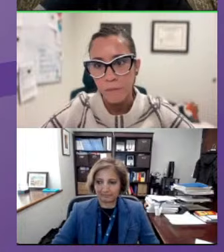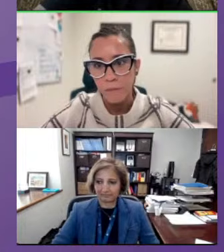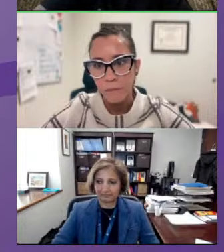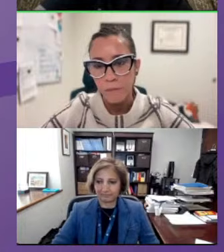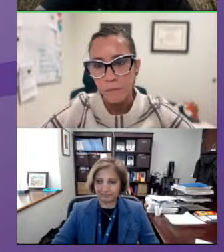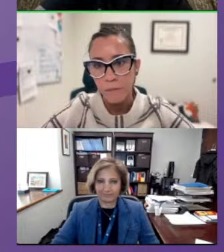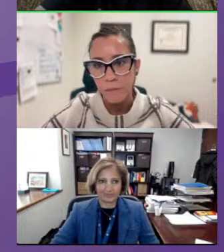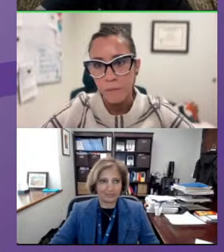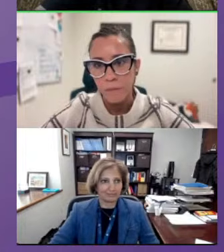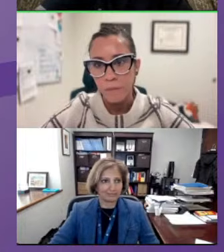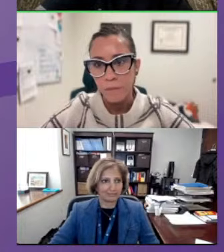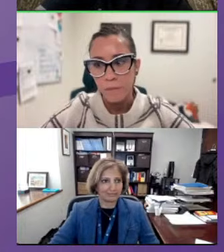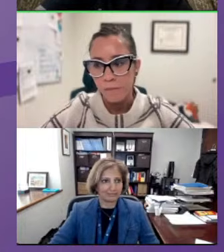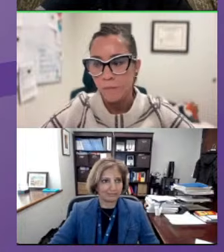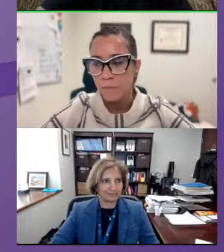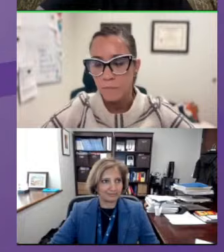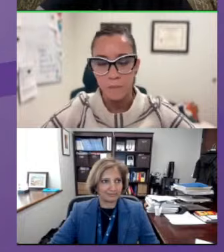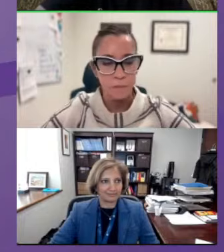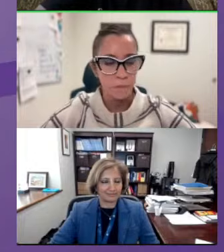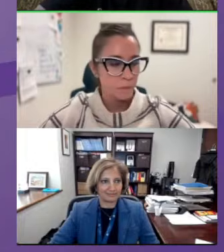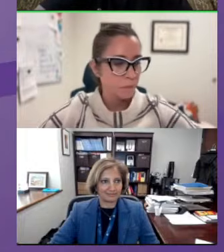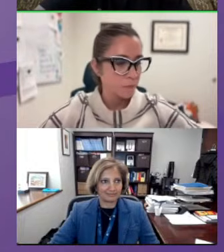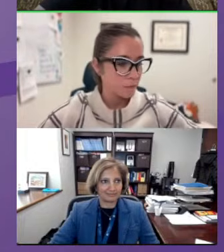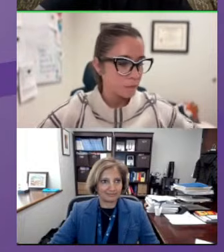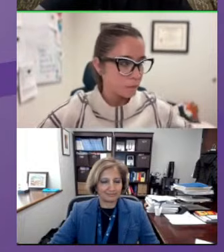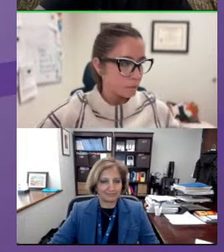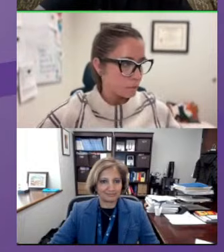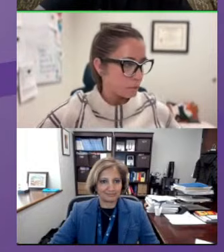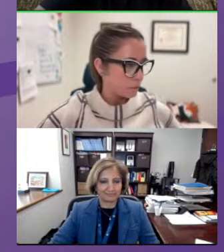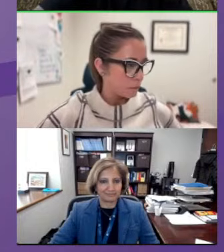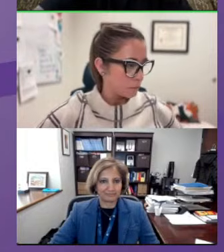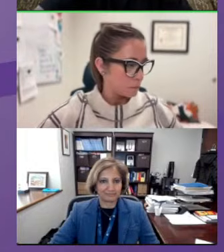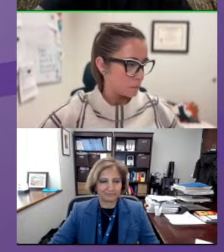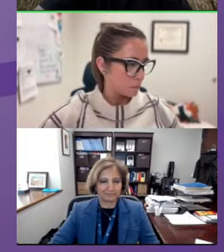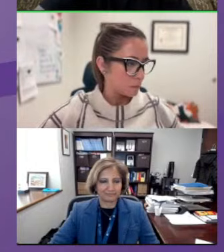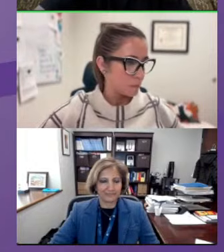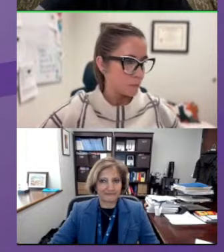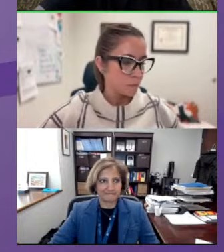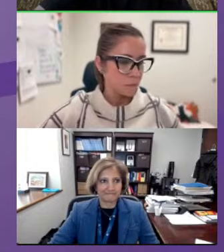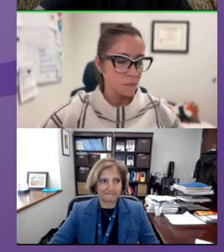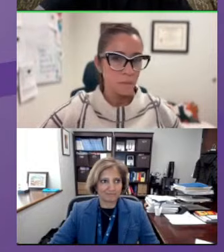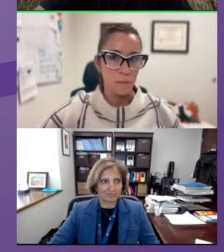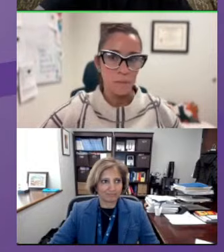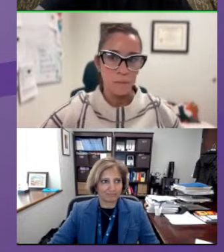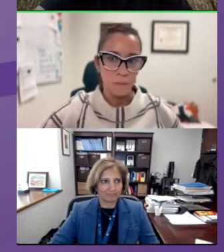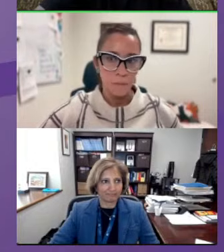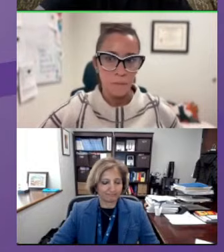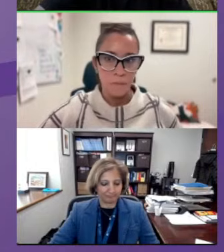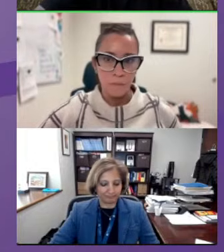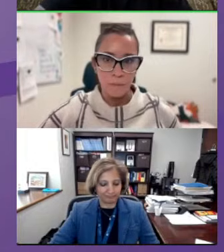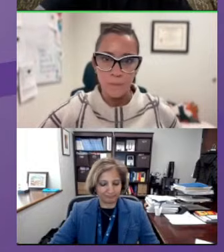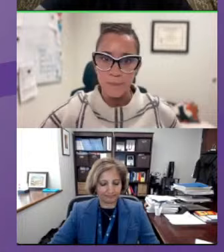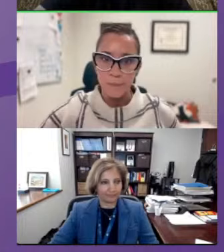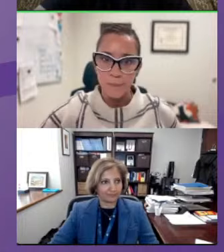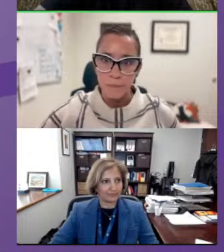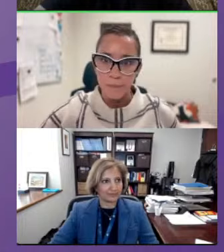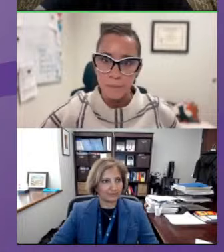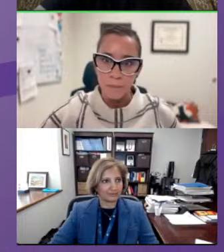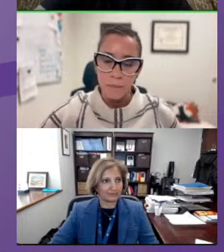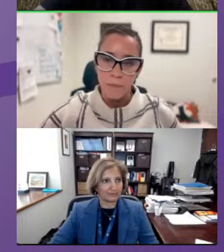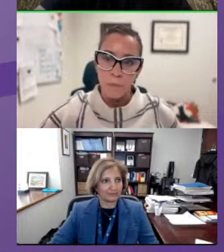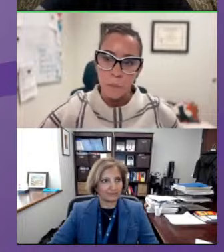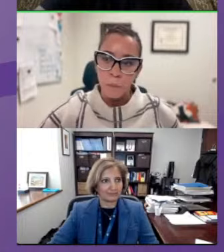And, one of the most logical reasons for exploring